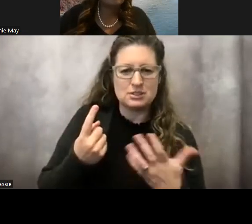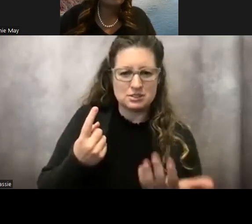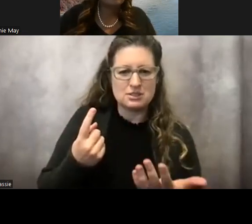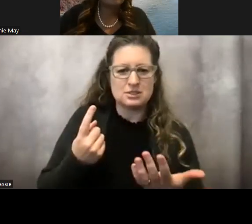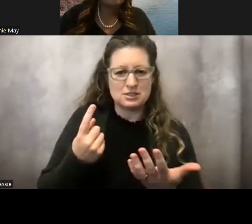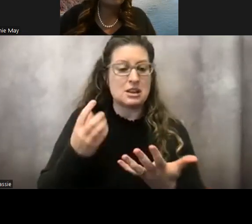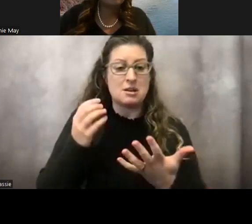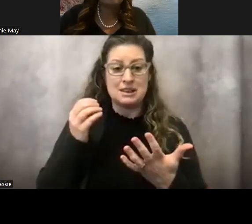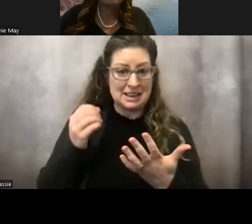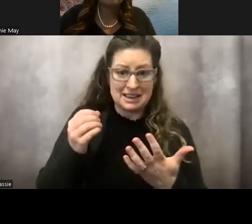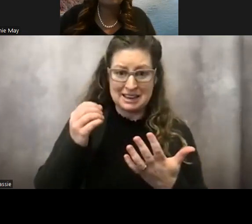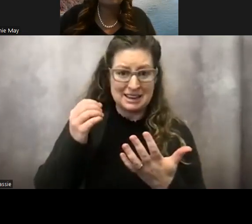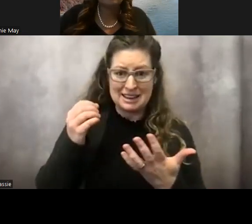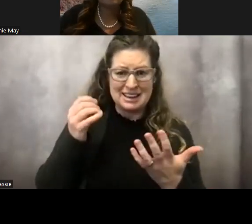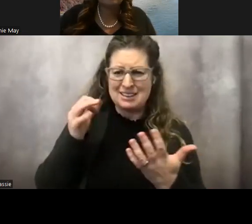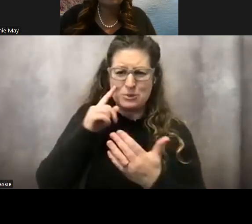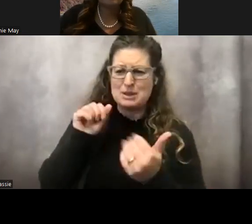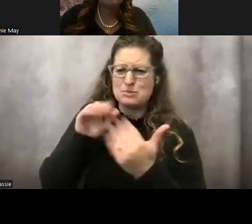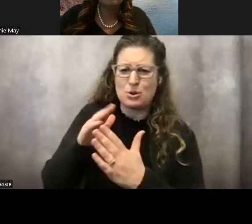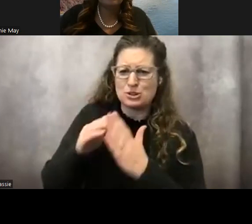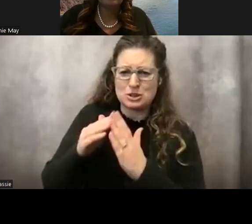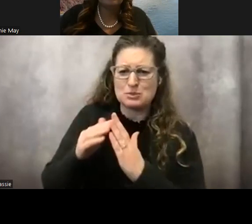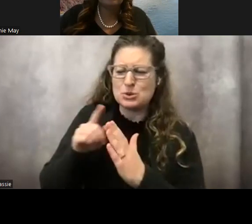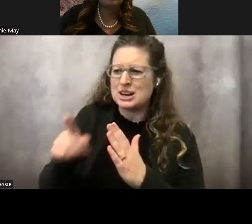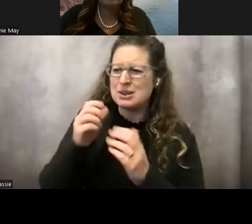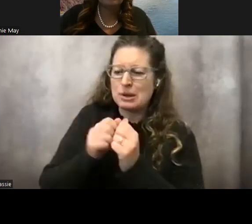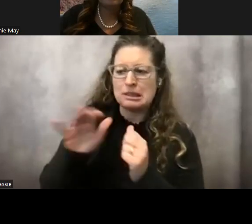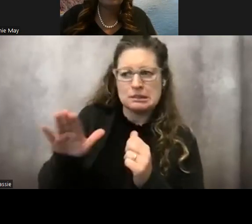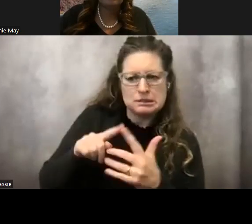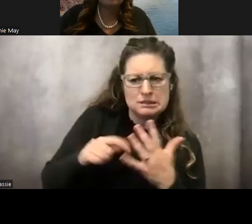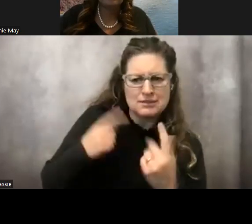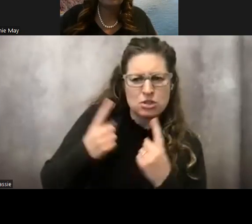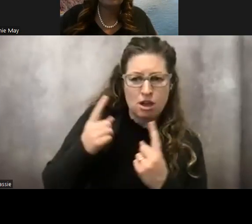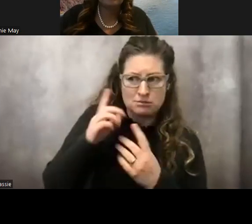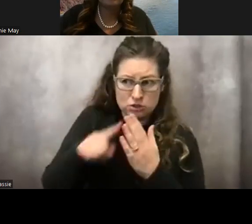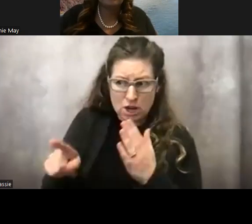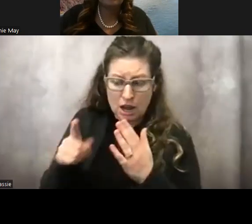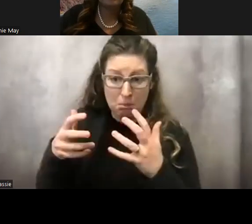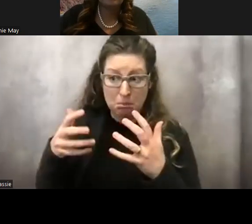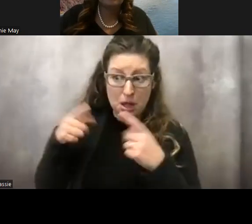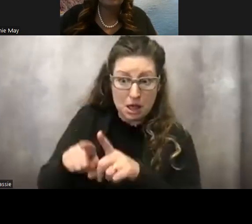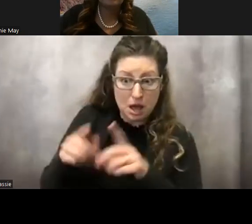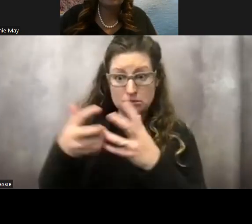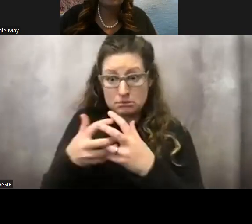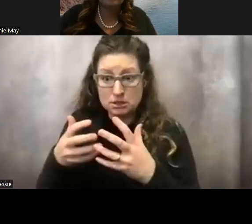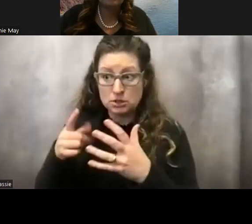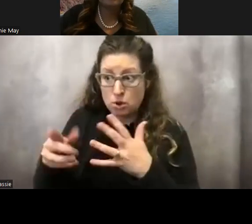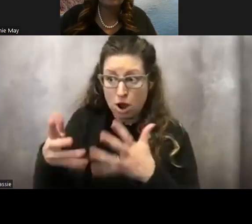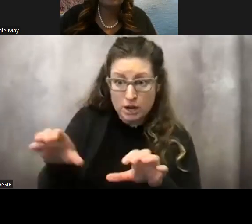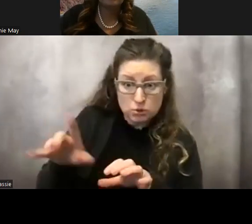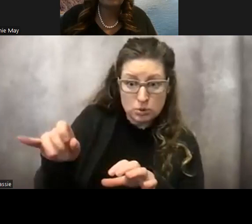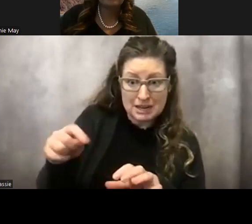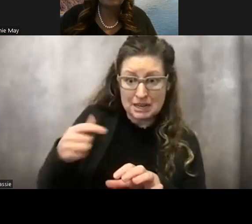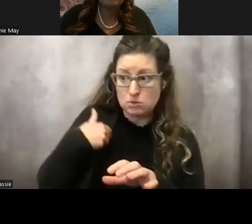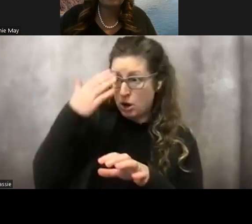check. How does this line up with what you want for your community? How does this line up with what you're already doing? Am I knowledgeable of